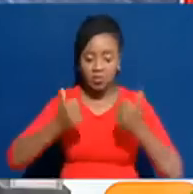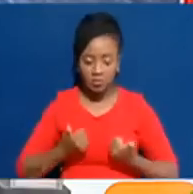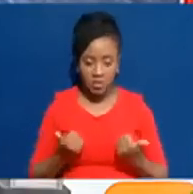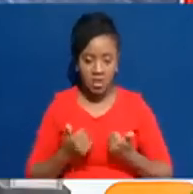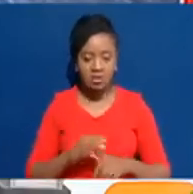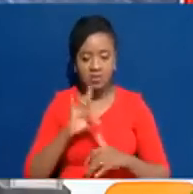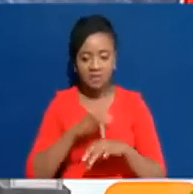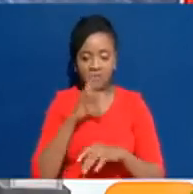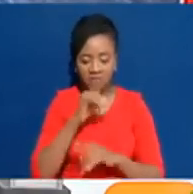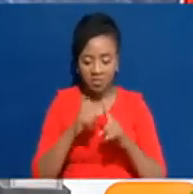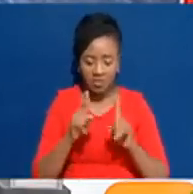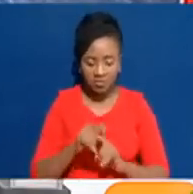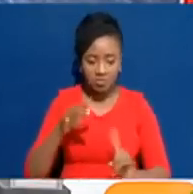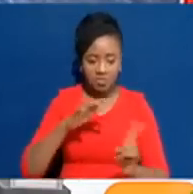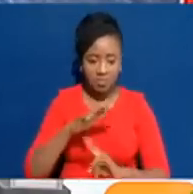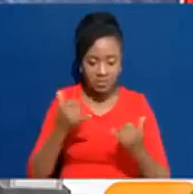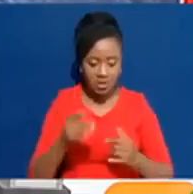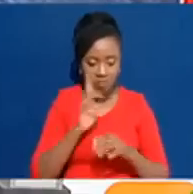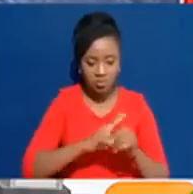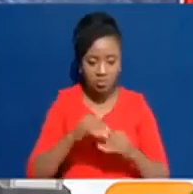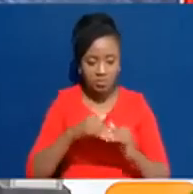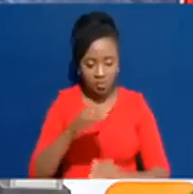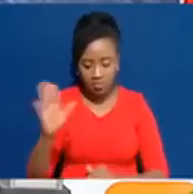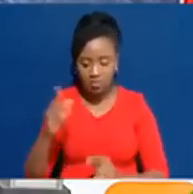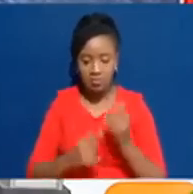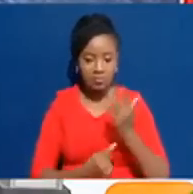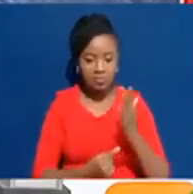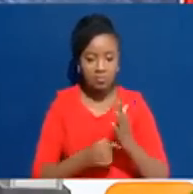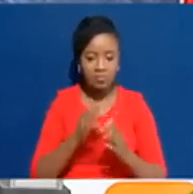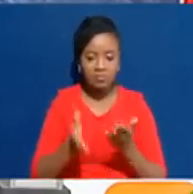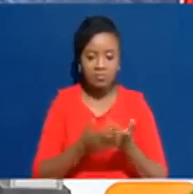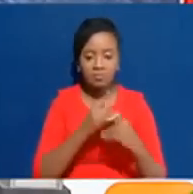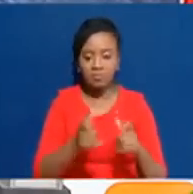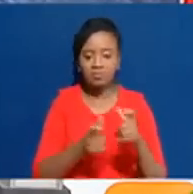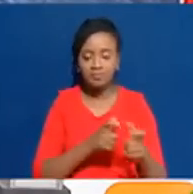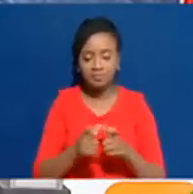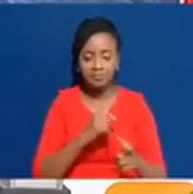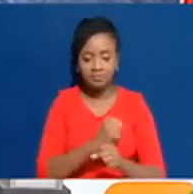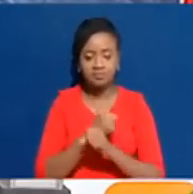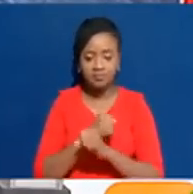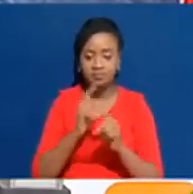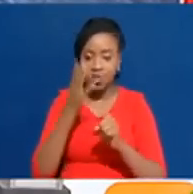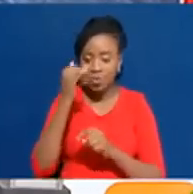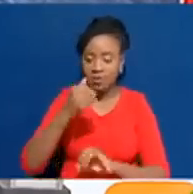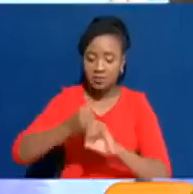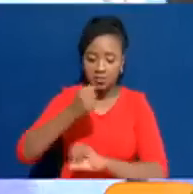the ministry has lined more technologies to prevent new HIV infections amidst a shrinking base of donors. Support.